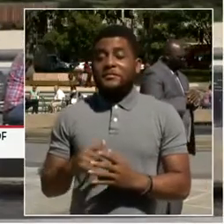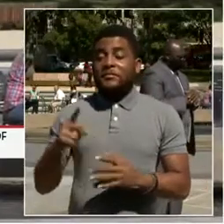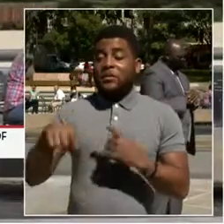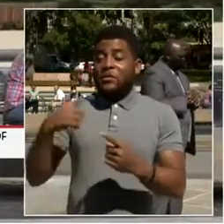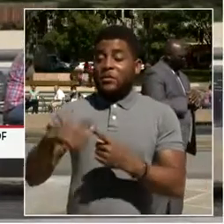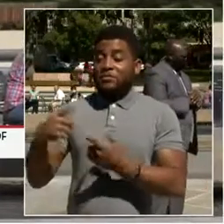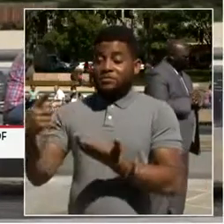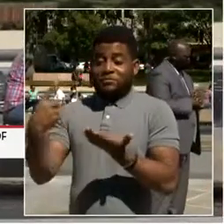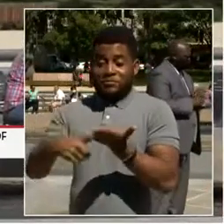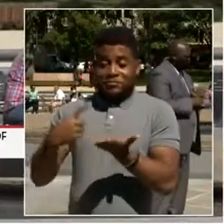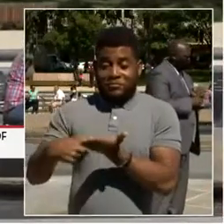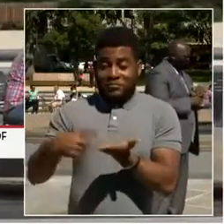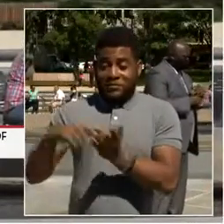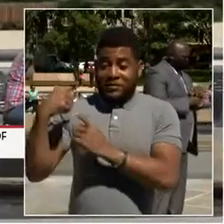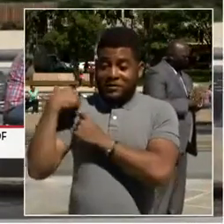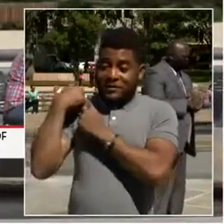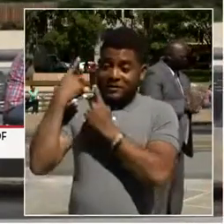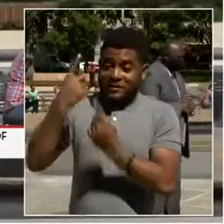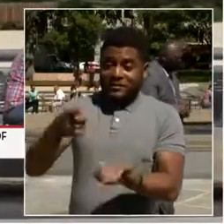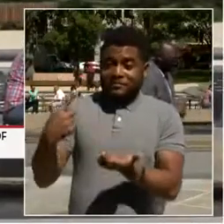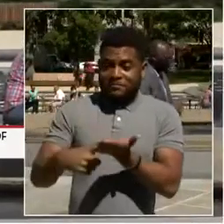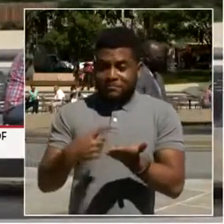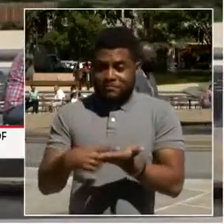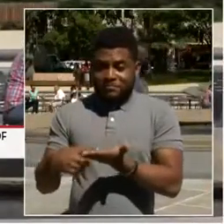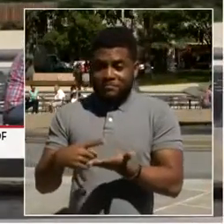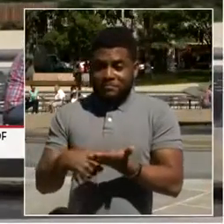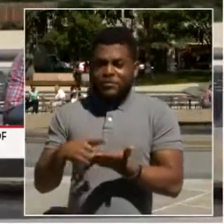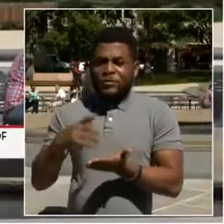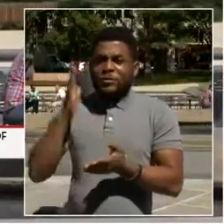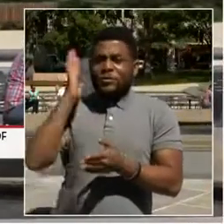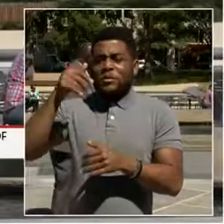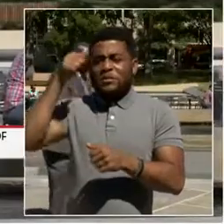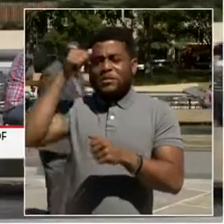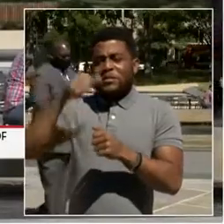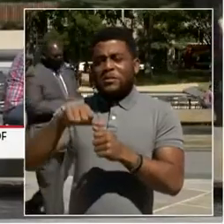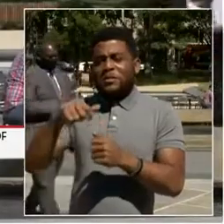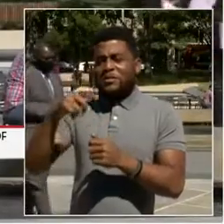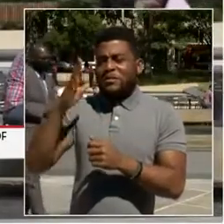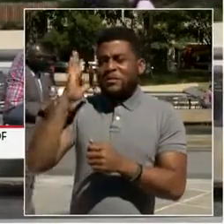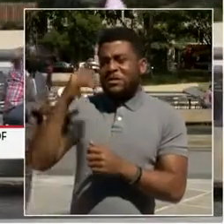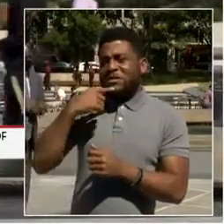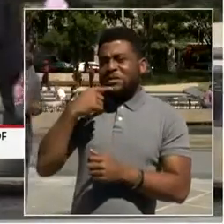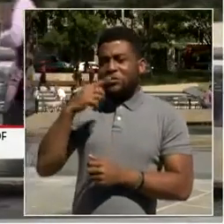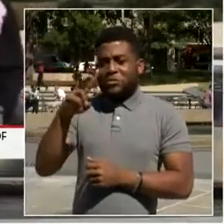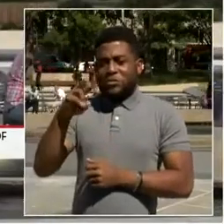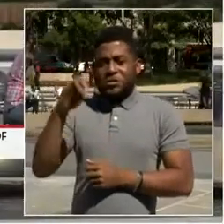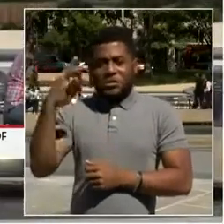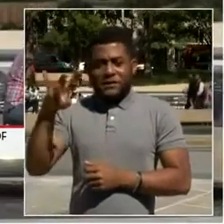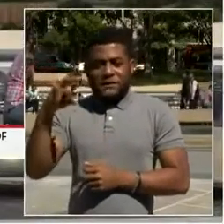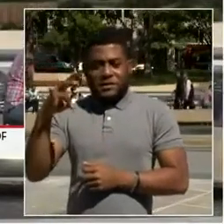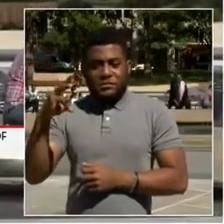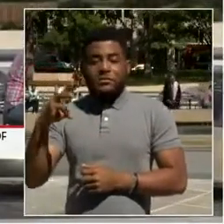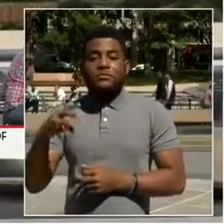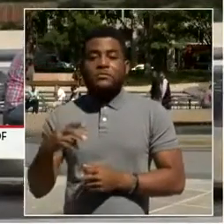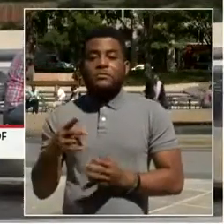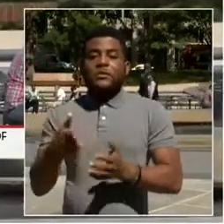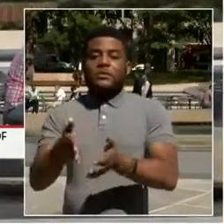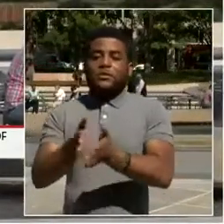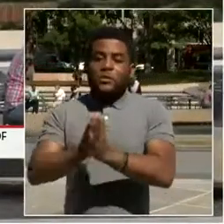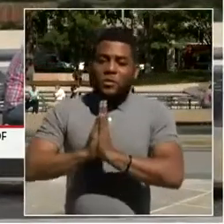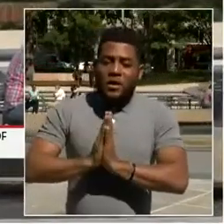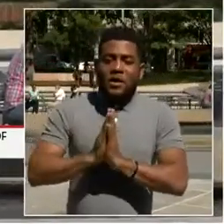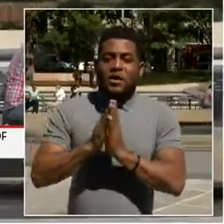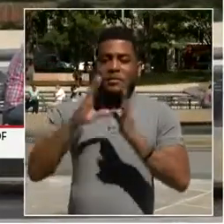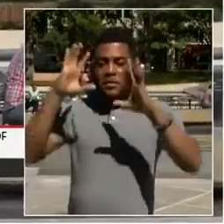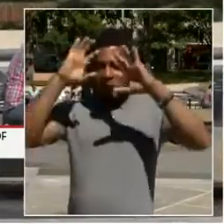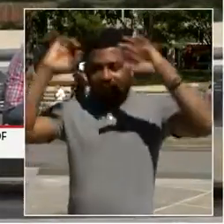2012, you will remember that in 2017, we specifically requested in the letter to the president